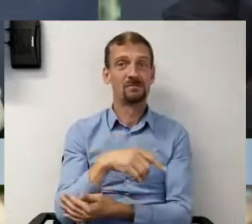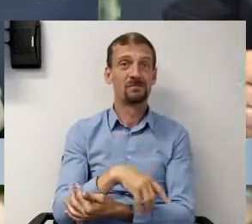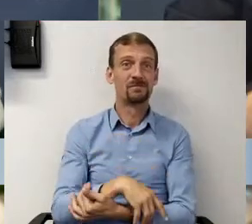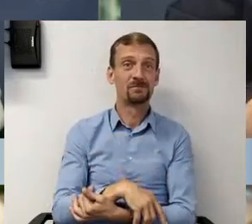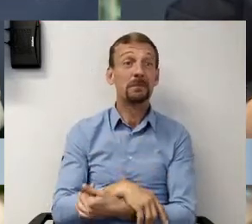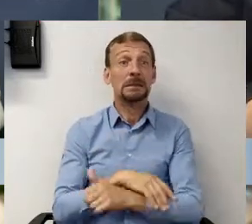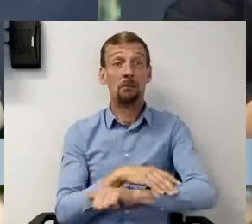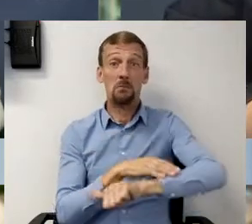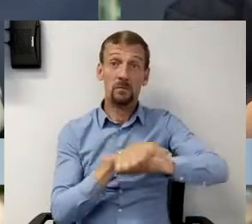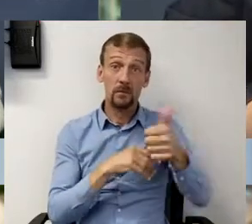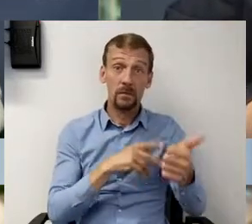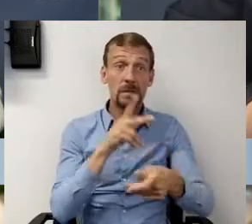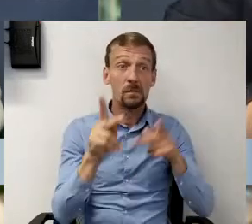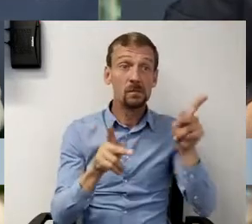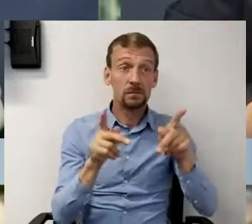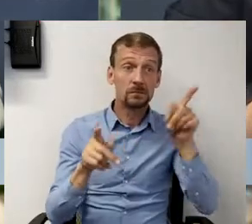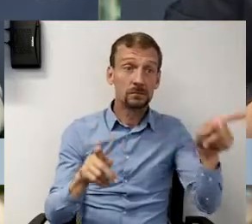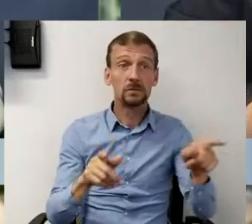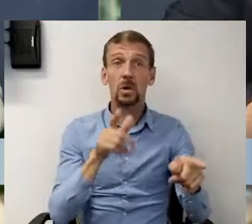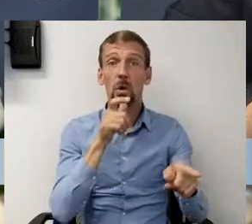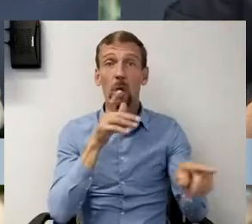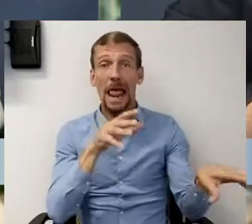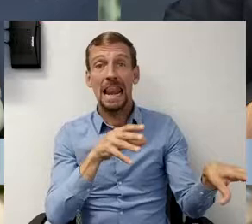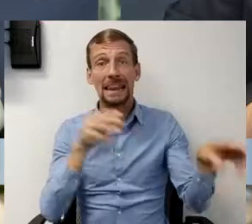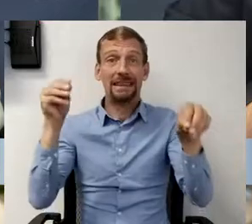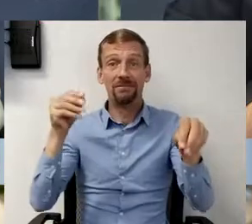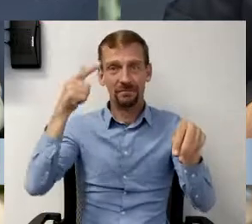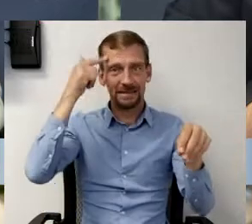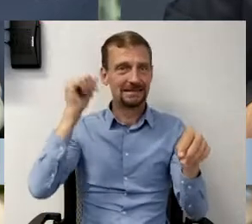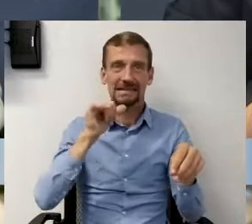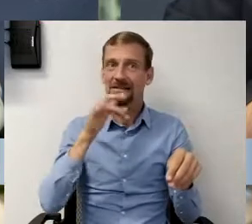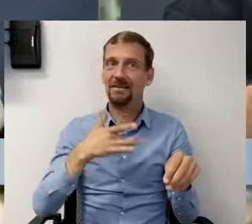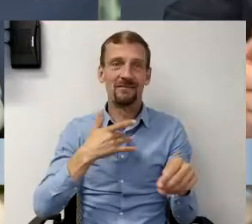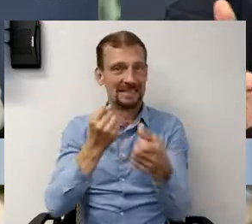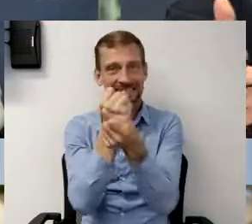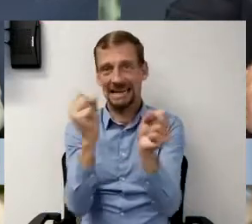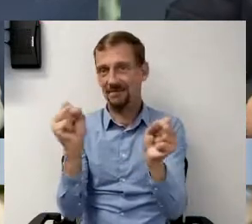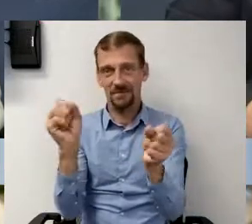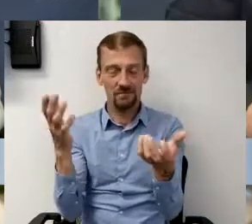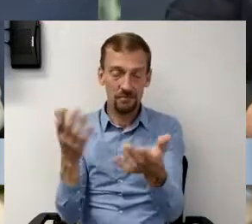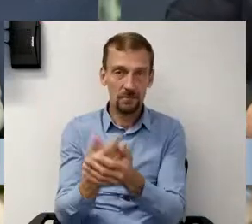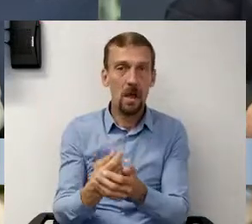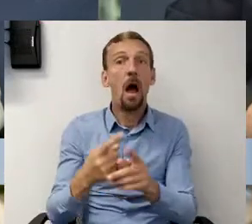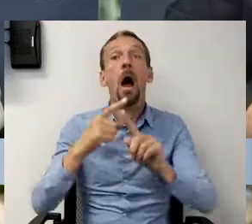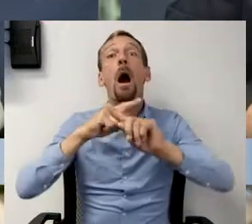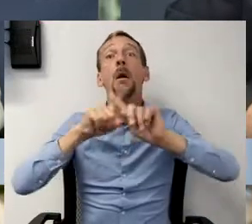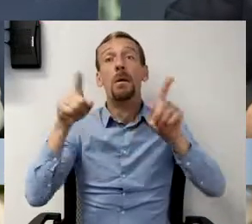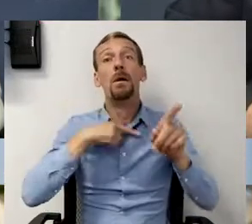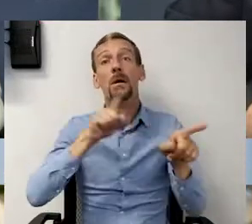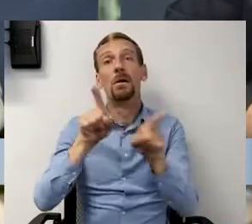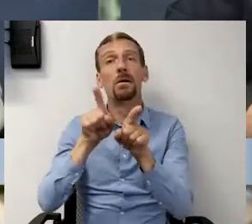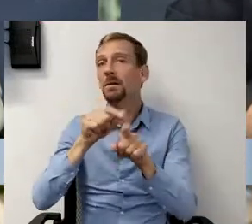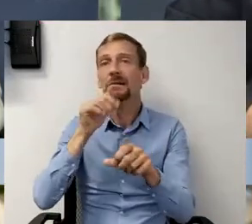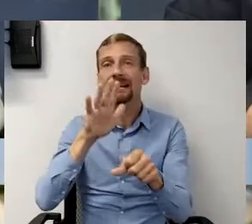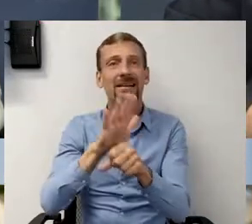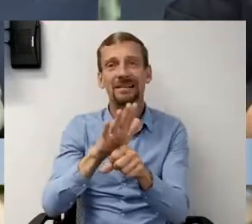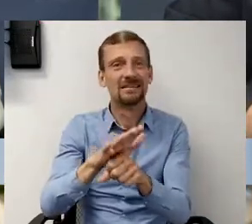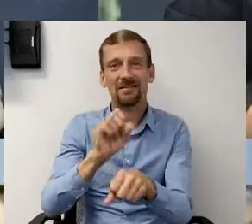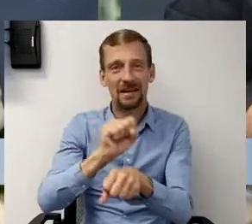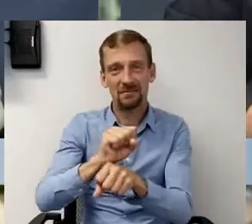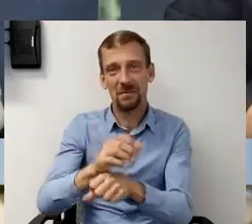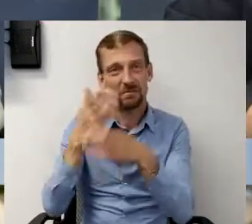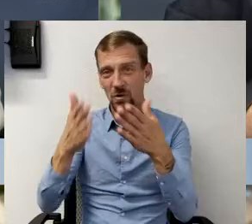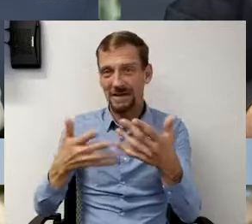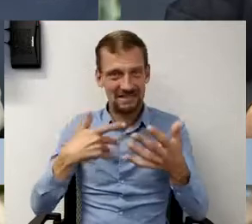have others that, again, just took leaves of absences. Plus, we're always running shorthanded. I mean, generally, at